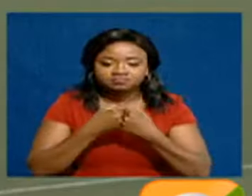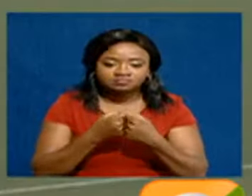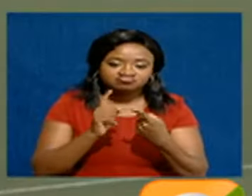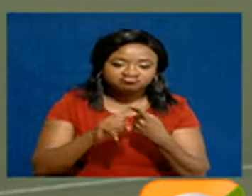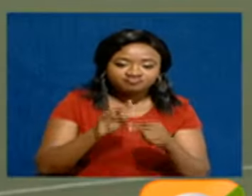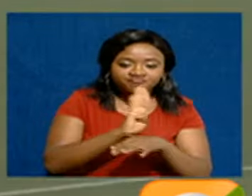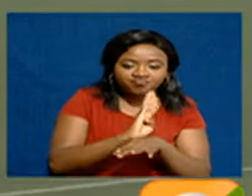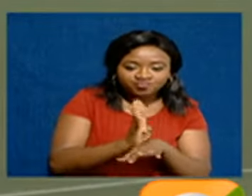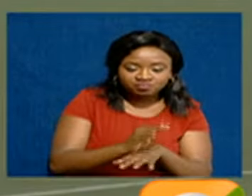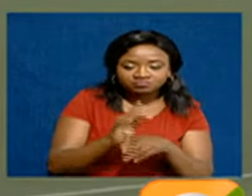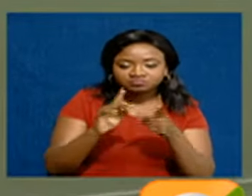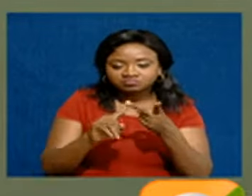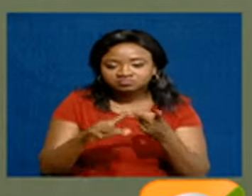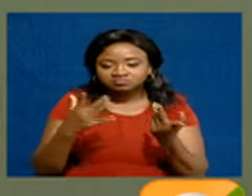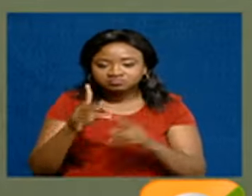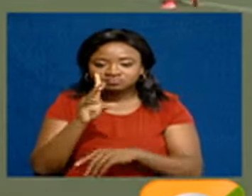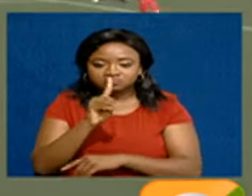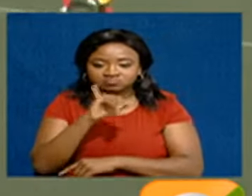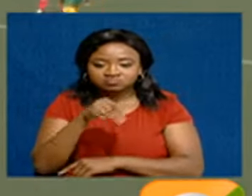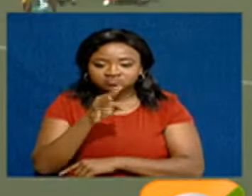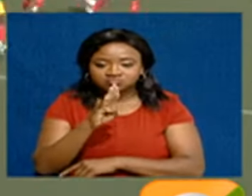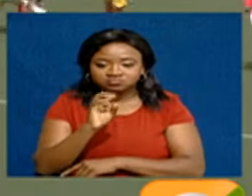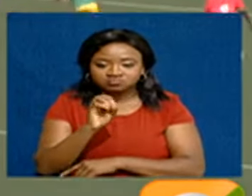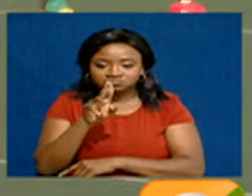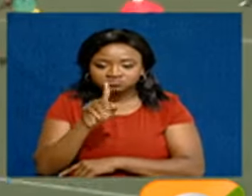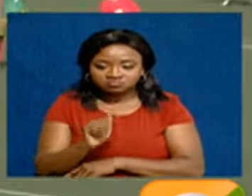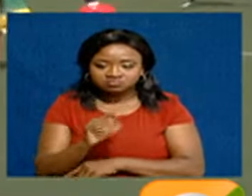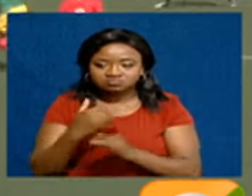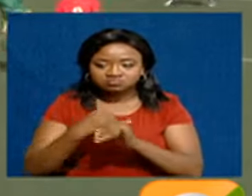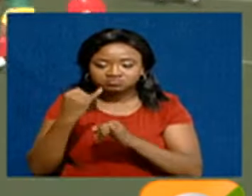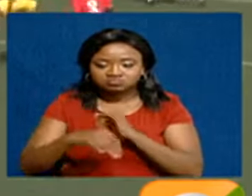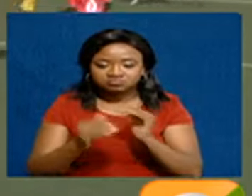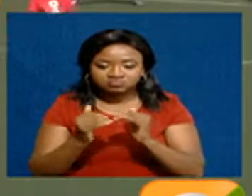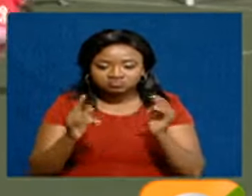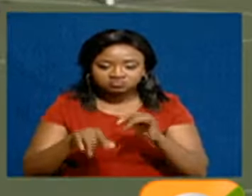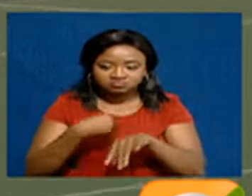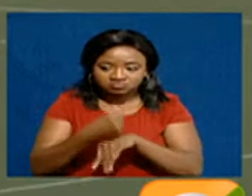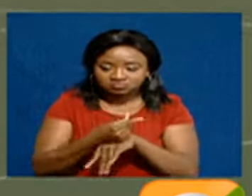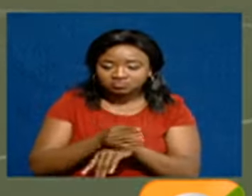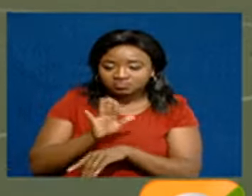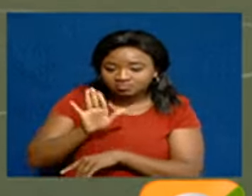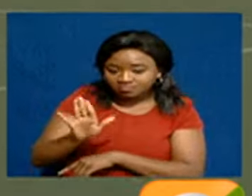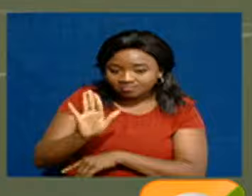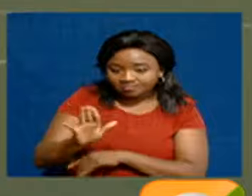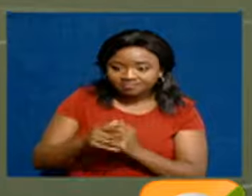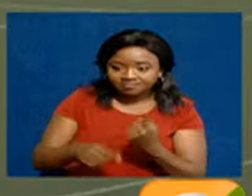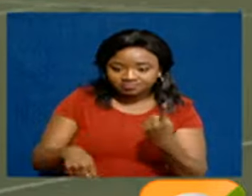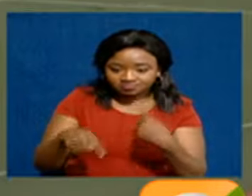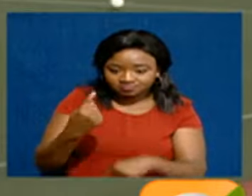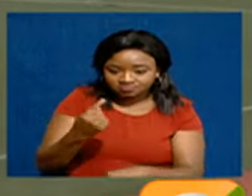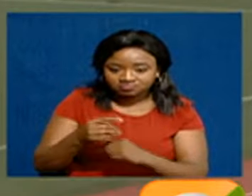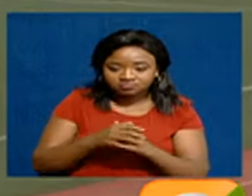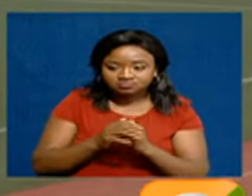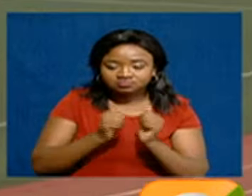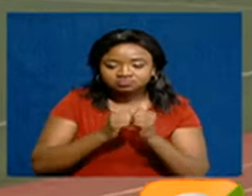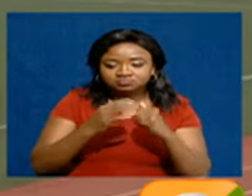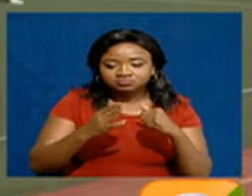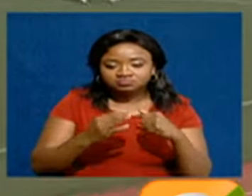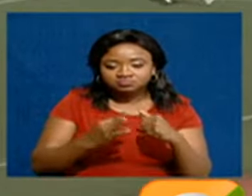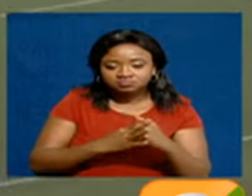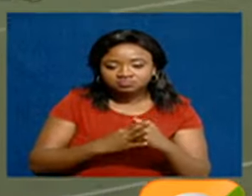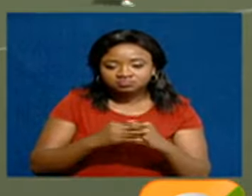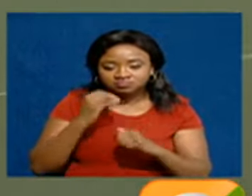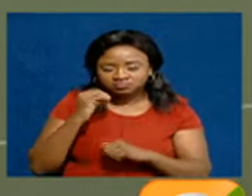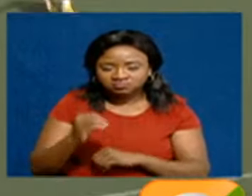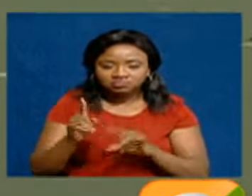Burundi or Djibouti in the final round of qualification. Burundi won the first leg encounter 18-0